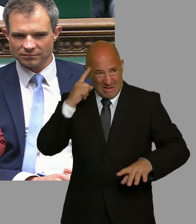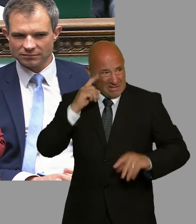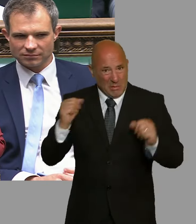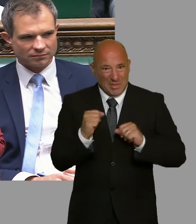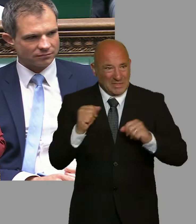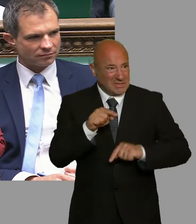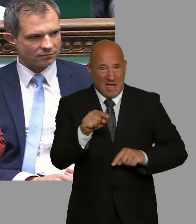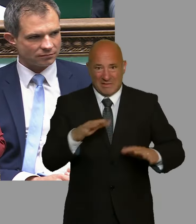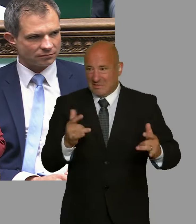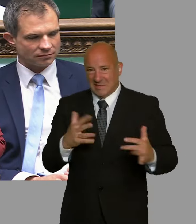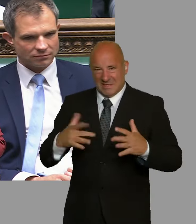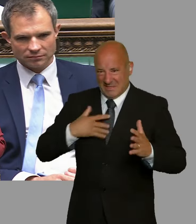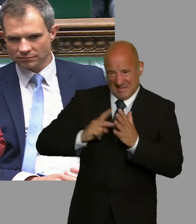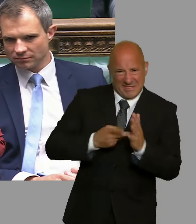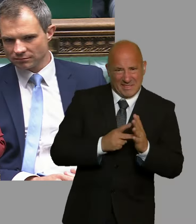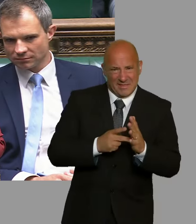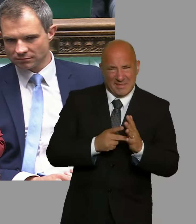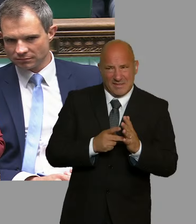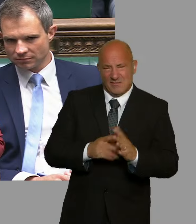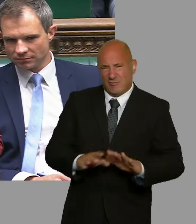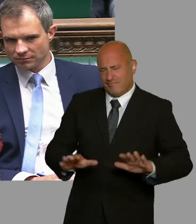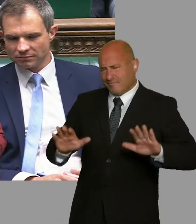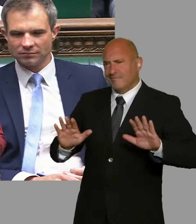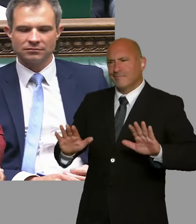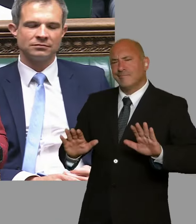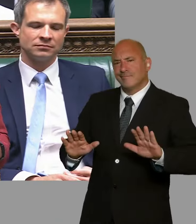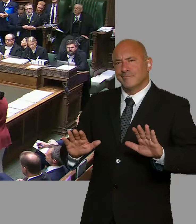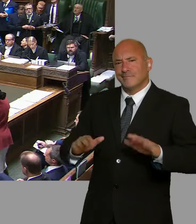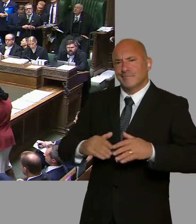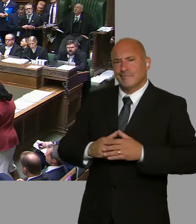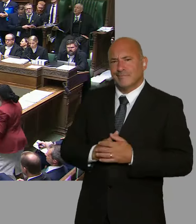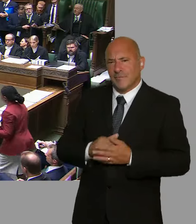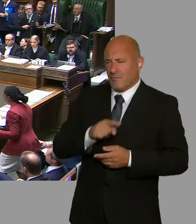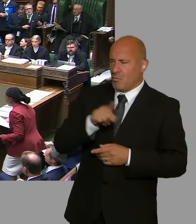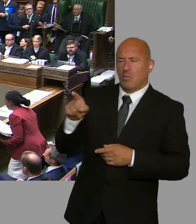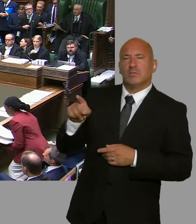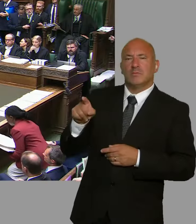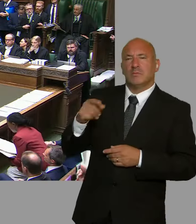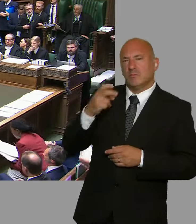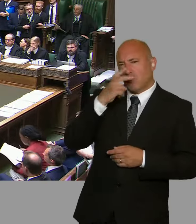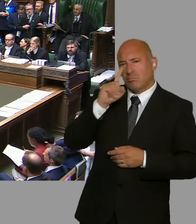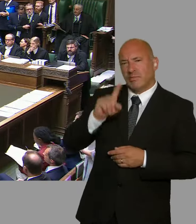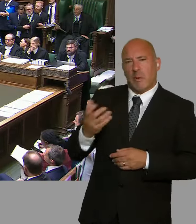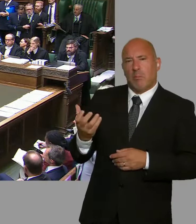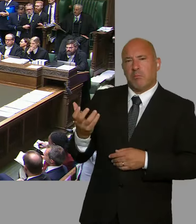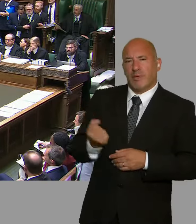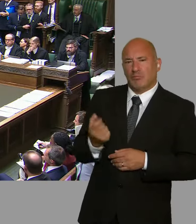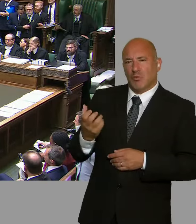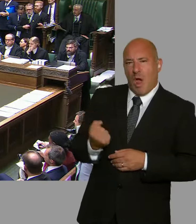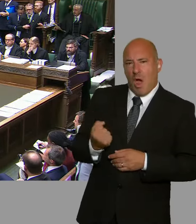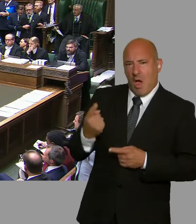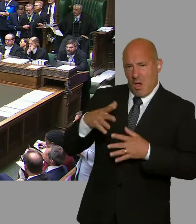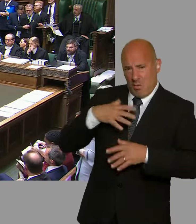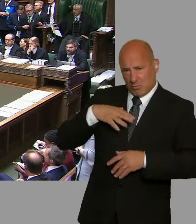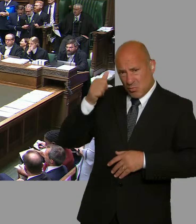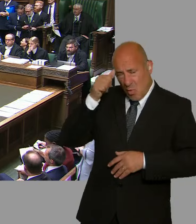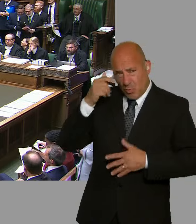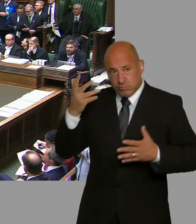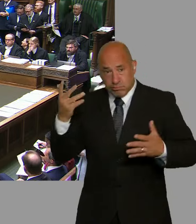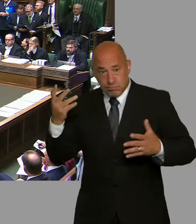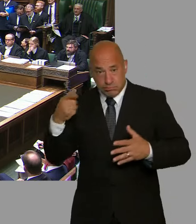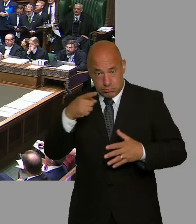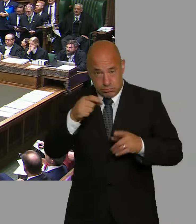people who lost their winter fuel payments will get it back? Prime Minister. Well, I'm glad to see she's catching up with what happened 2 weeks